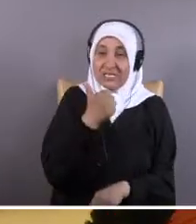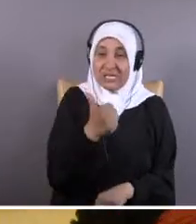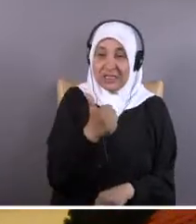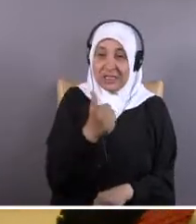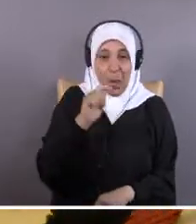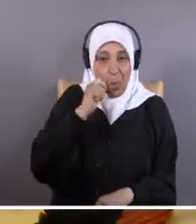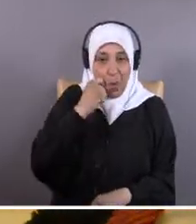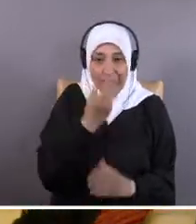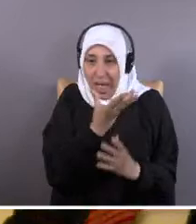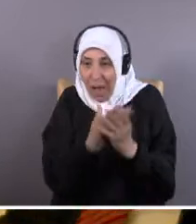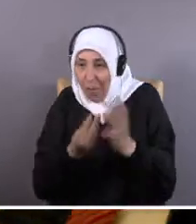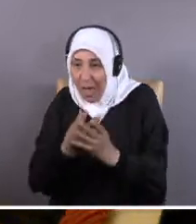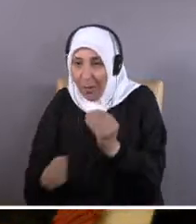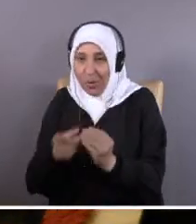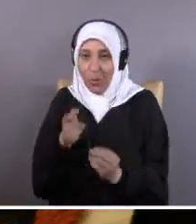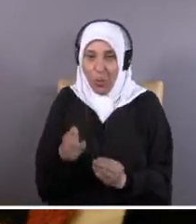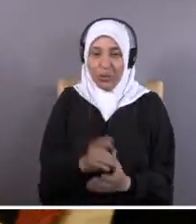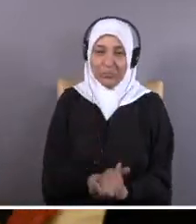My wife,